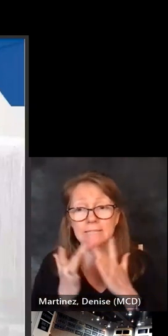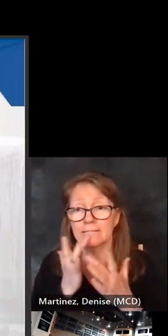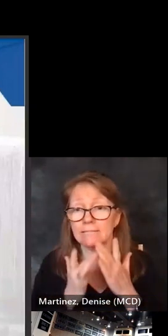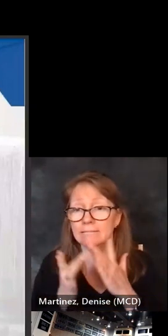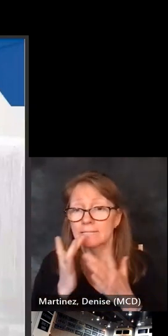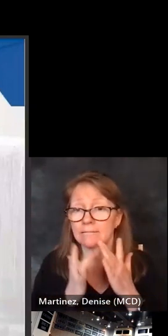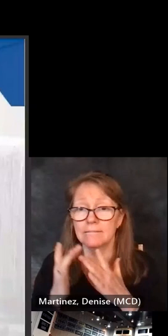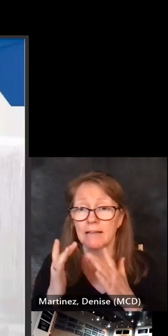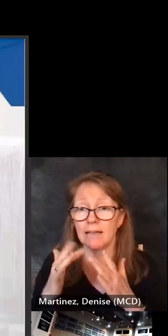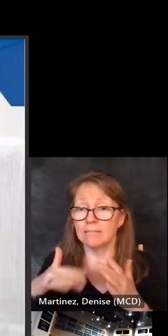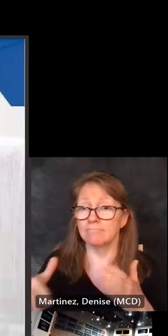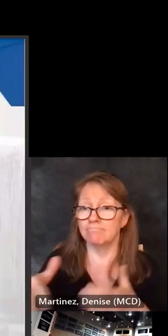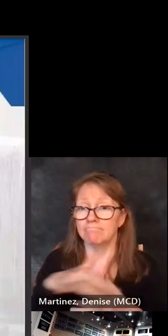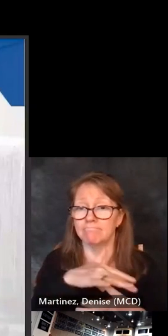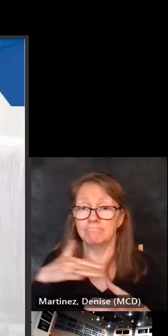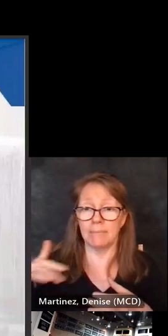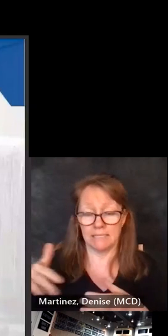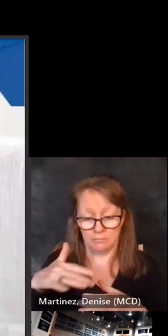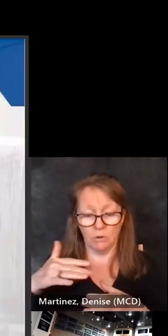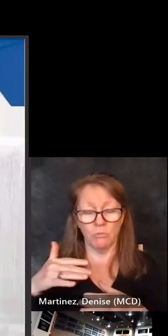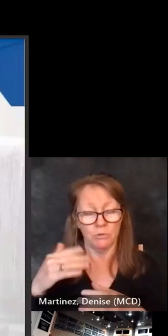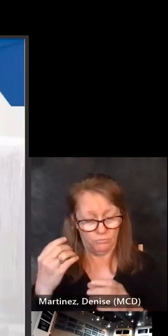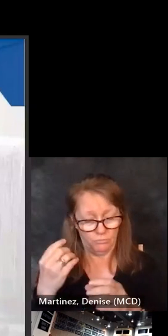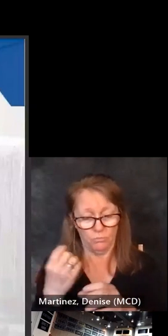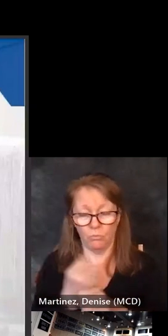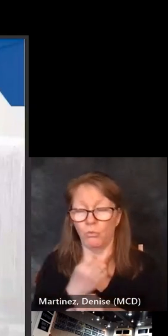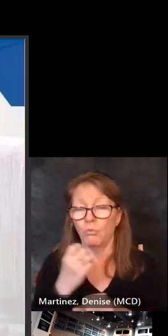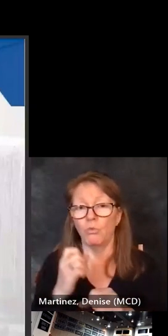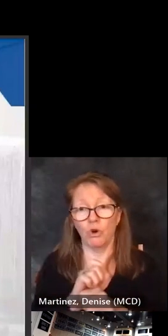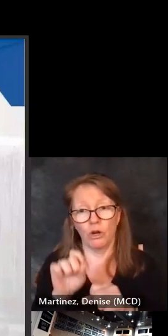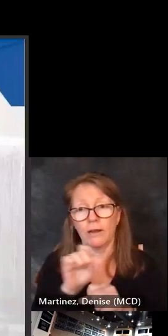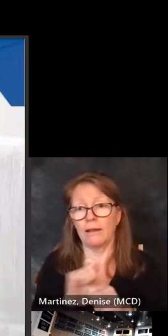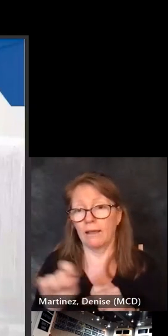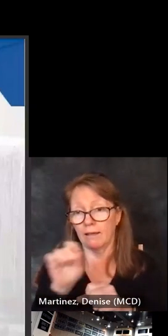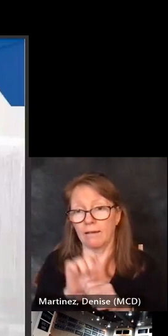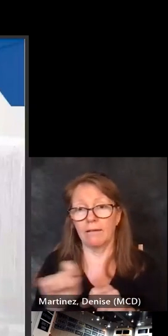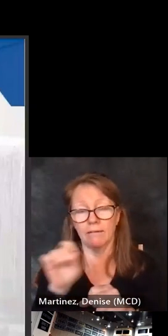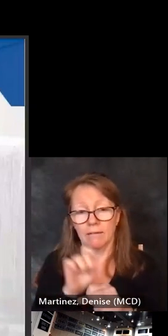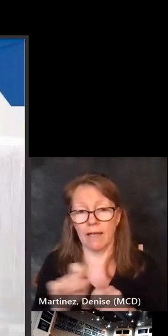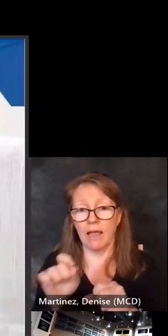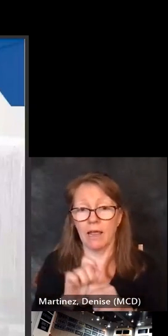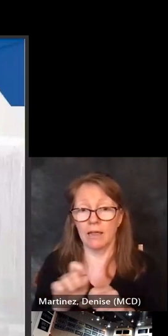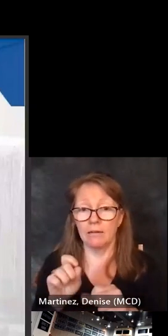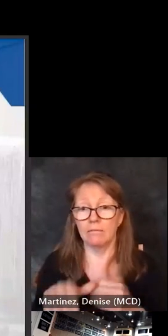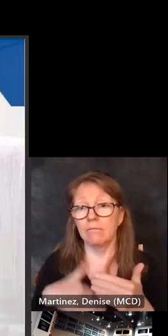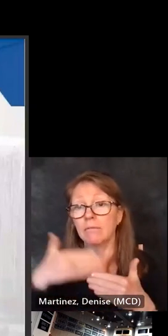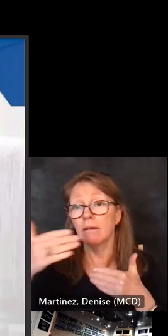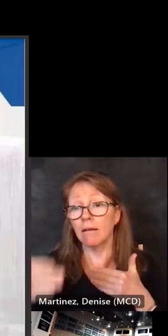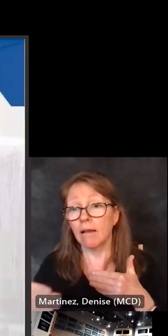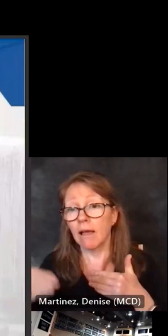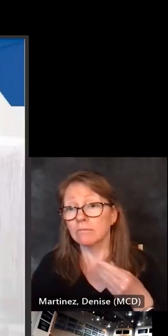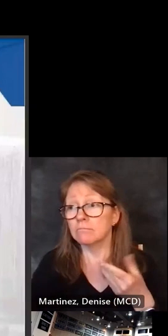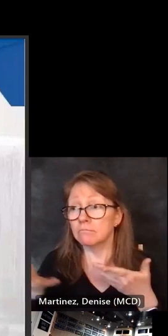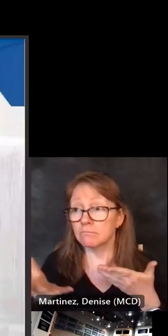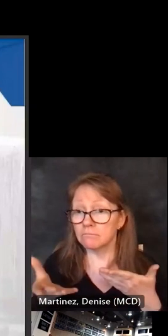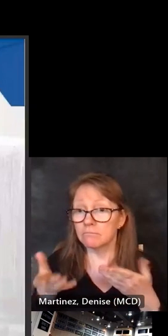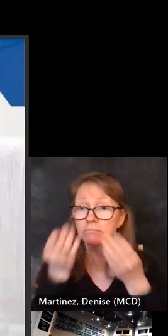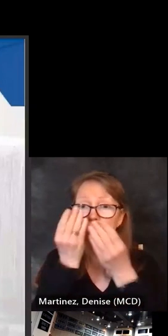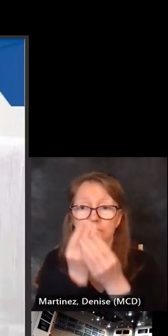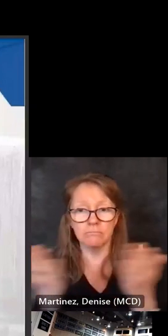through it. We'll definitely provide kind of additional information on that as it's